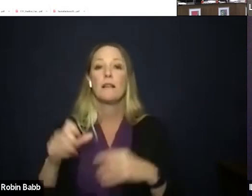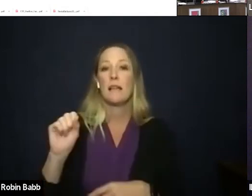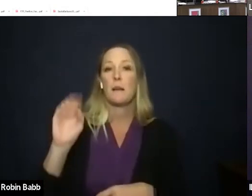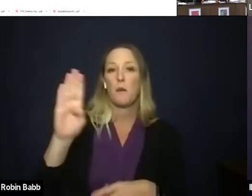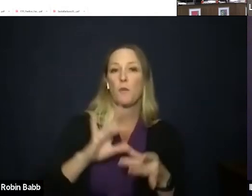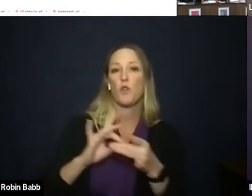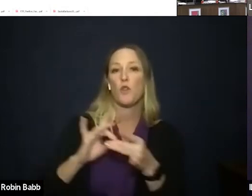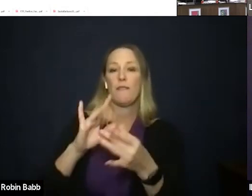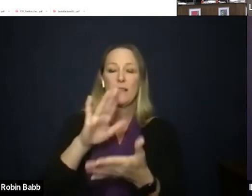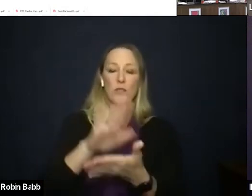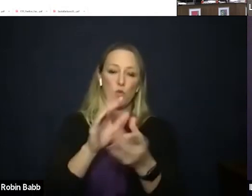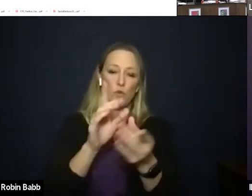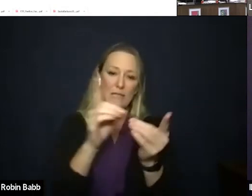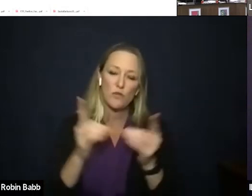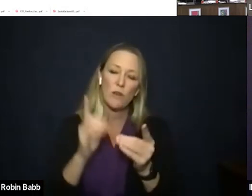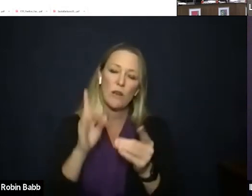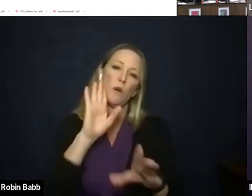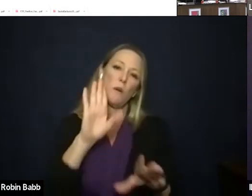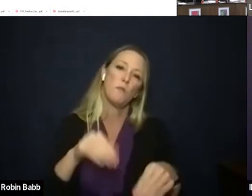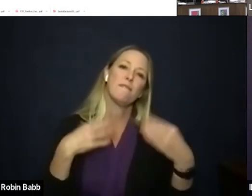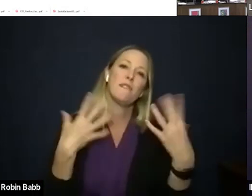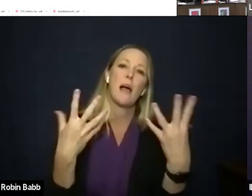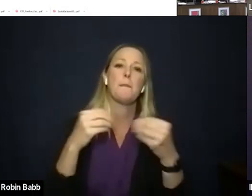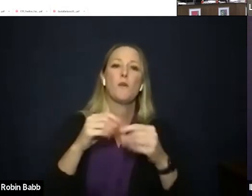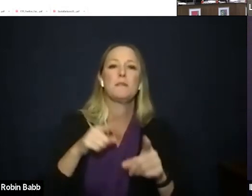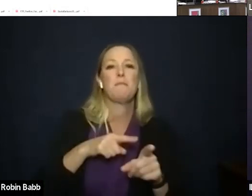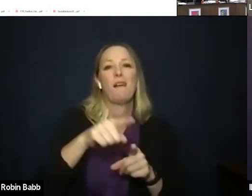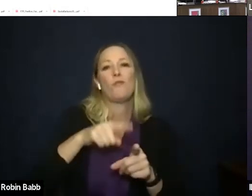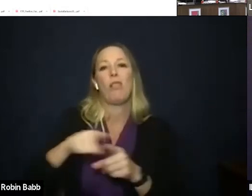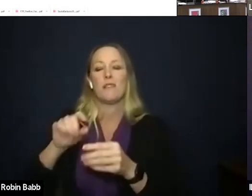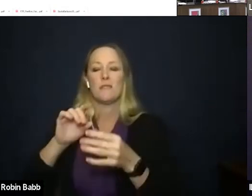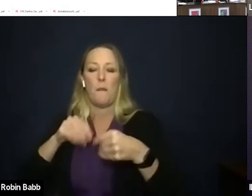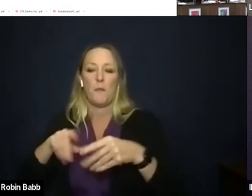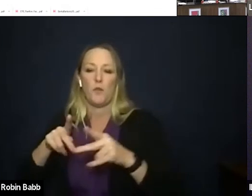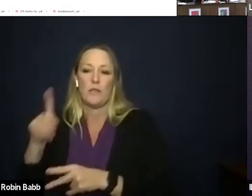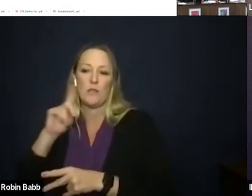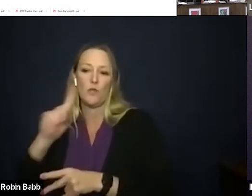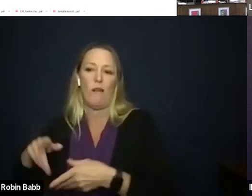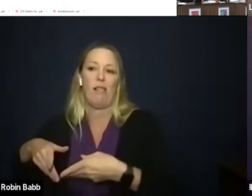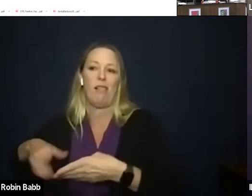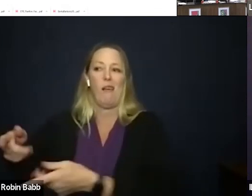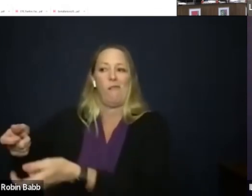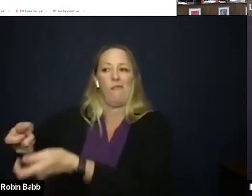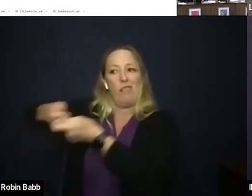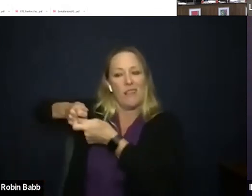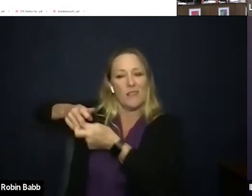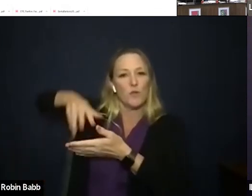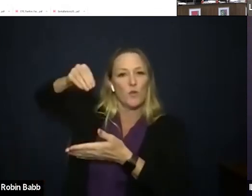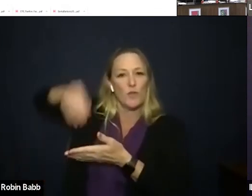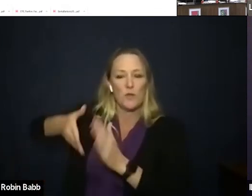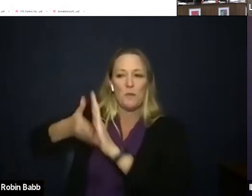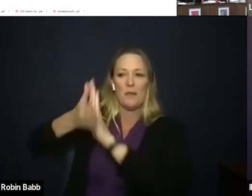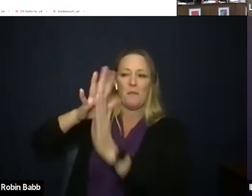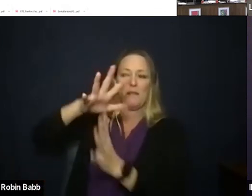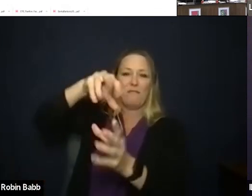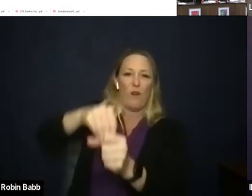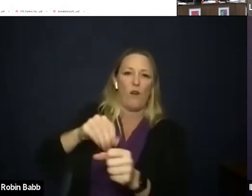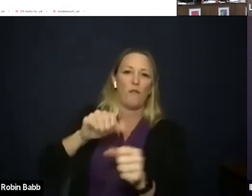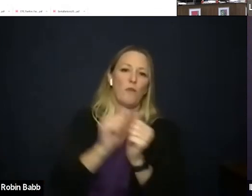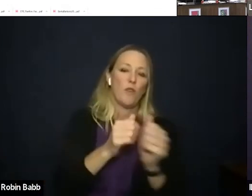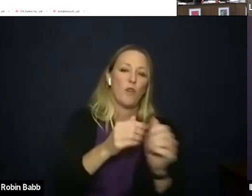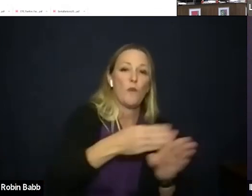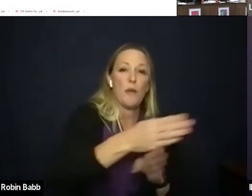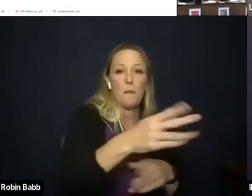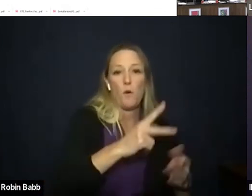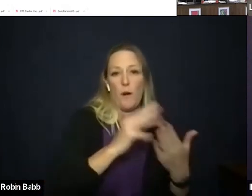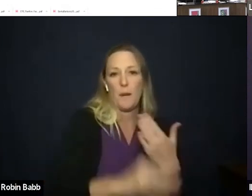expanded access to specialized opportunities for engaging students in a career technical approach and career technical programs such as health